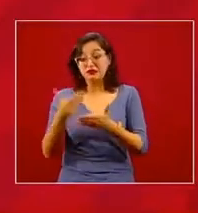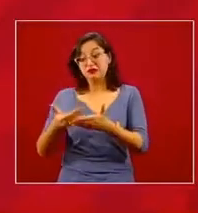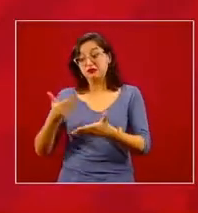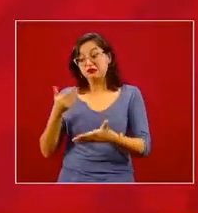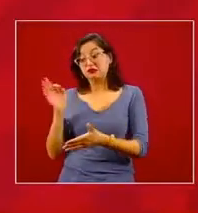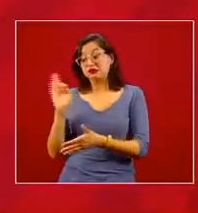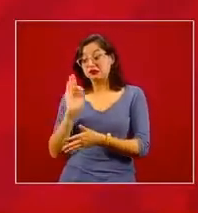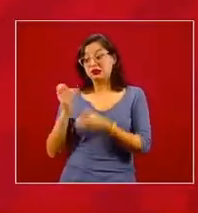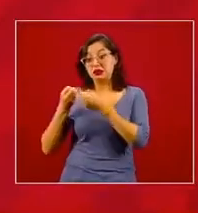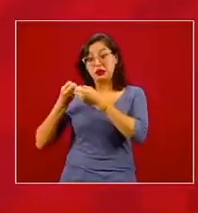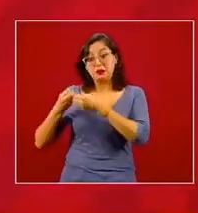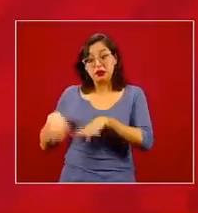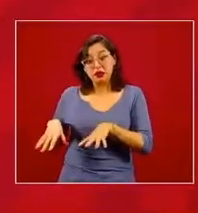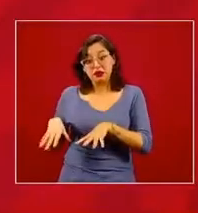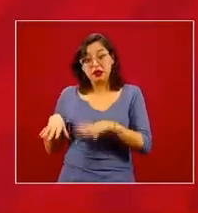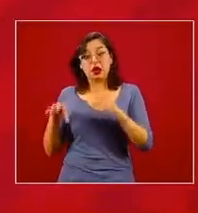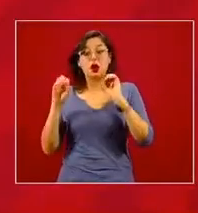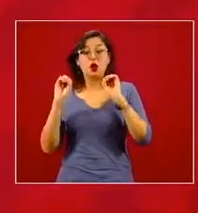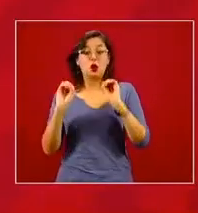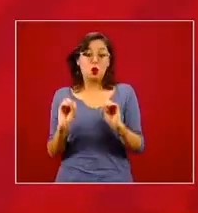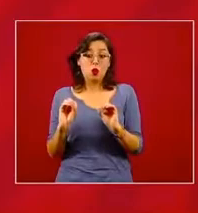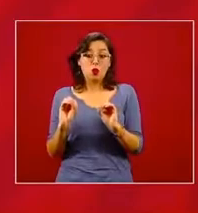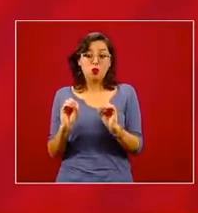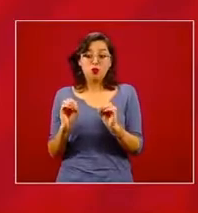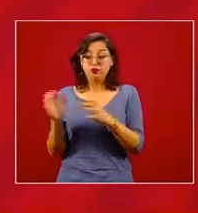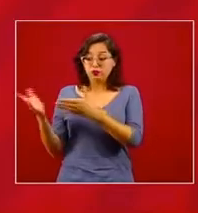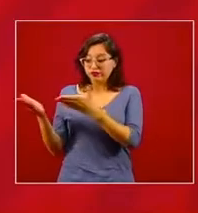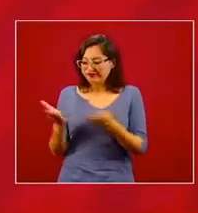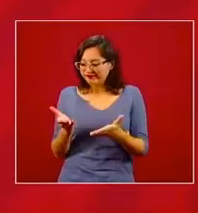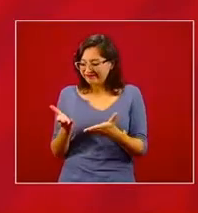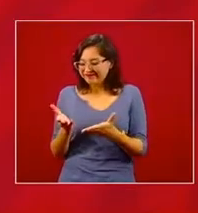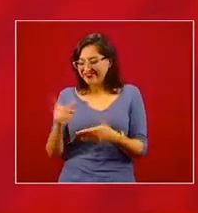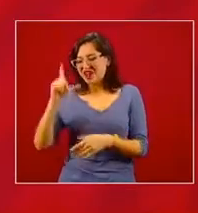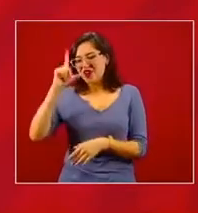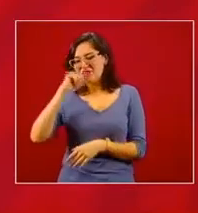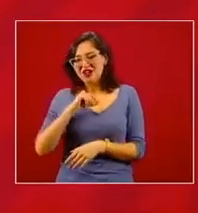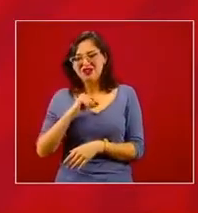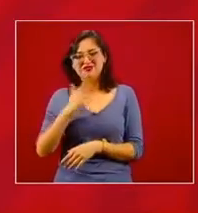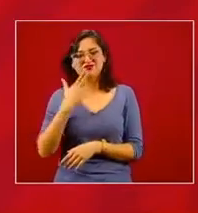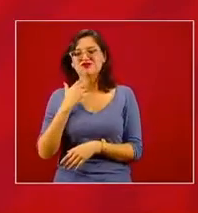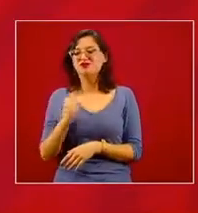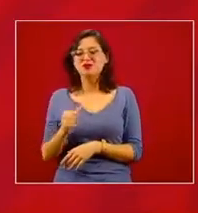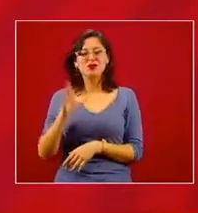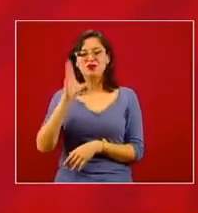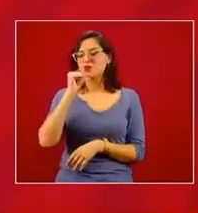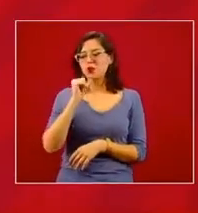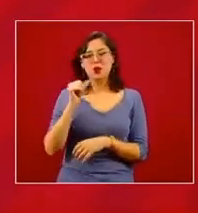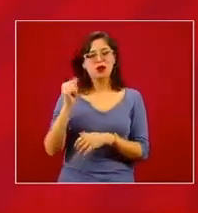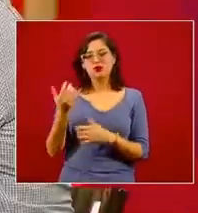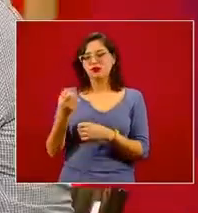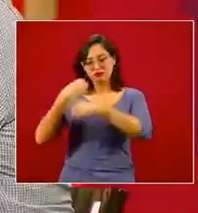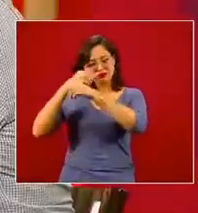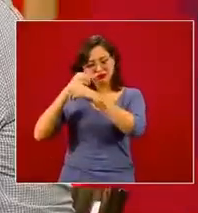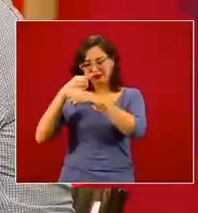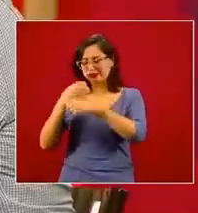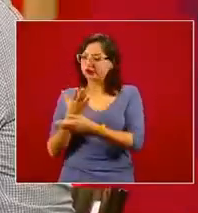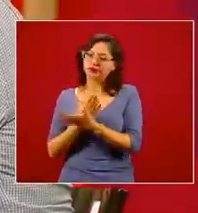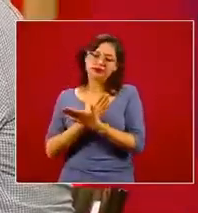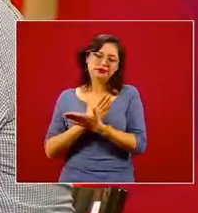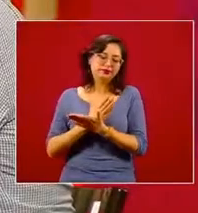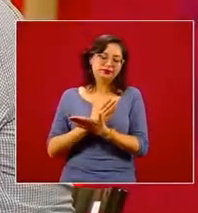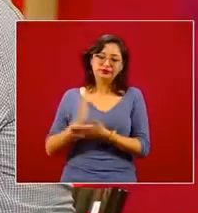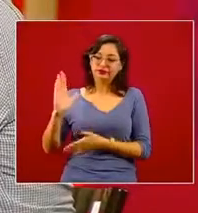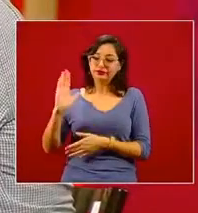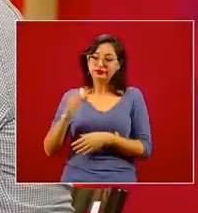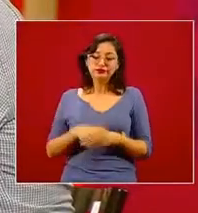are previous o to lamentablemente una analysis and that muestra are puede still llegar en malas in condiciones y el laboratory laboratorio la testing rechaza. or Sí hay analysis, la posibilidad, there's a porque la